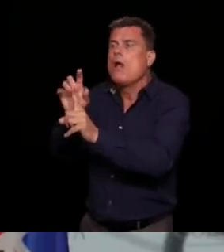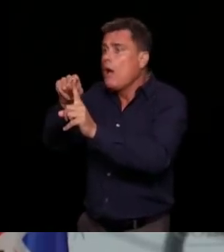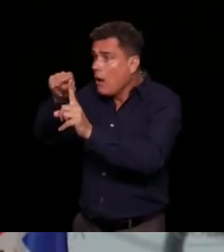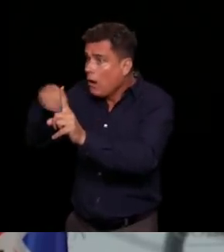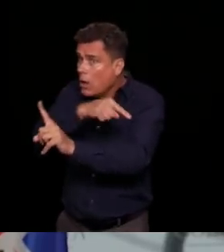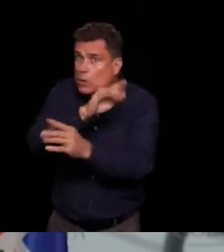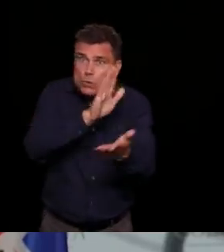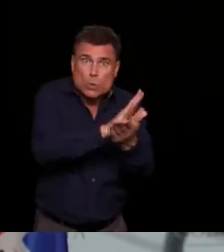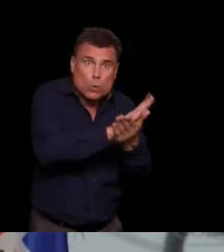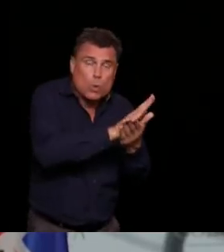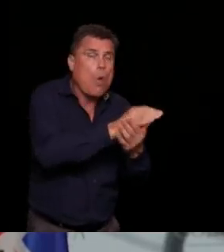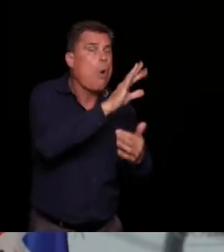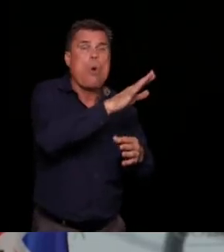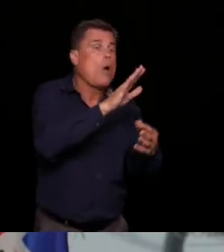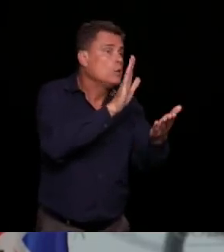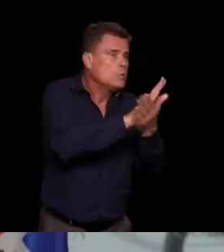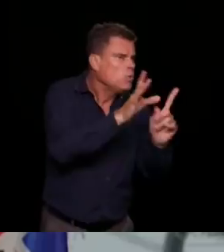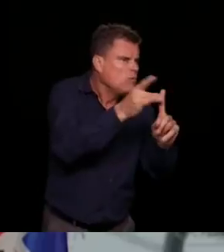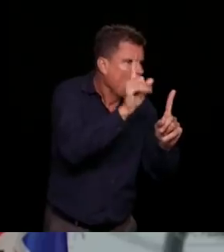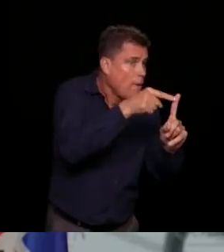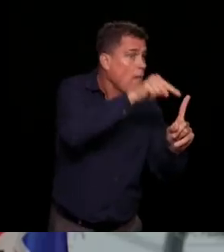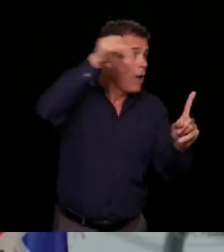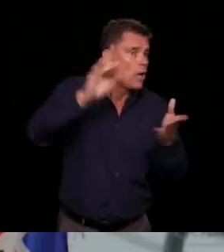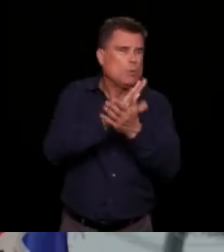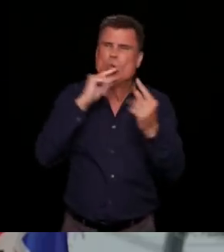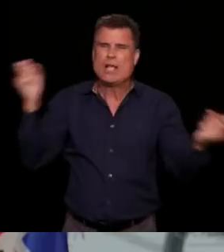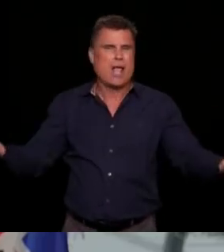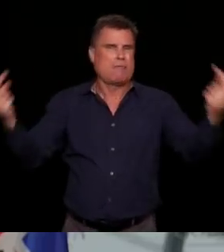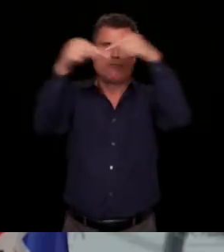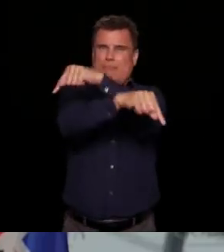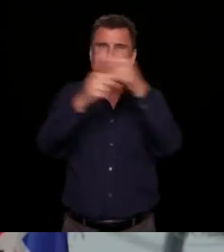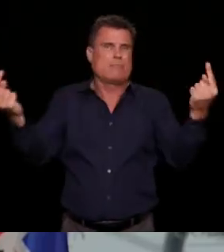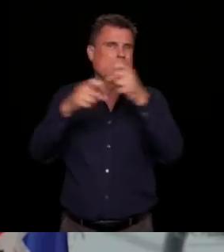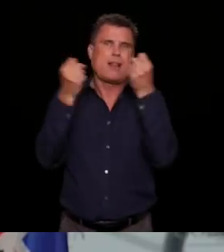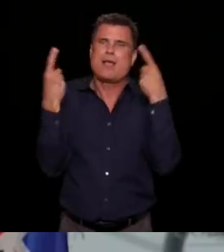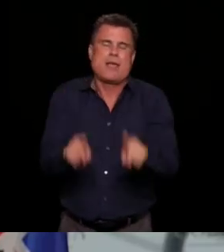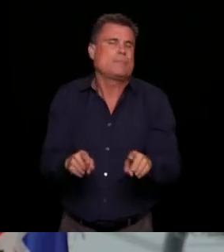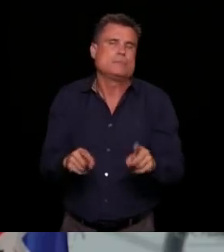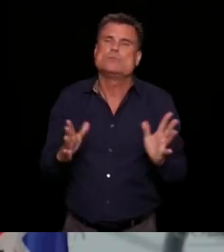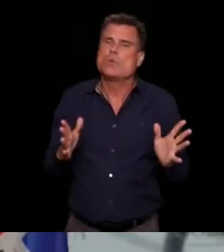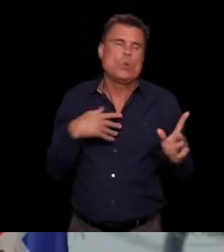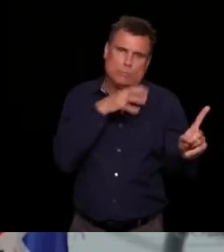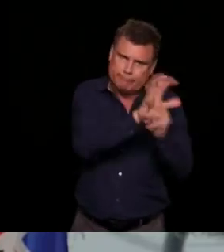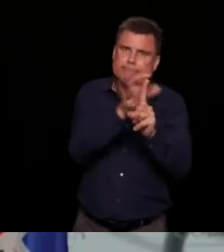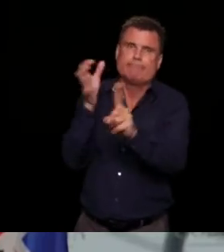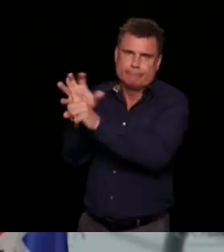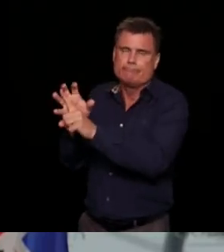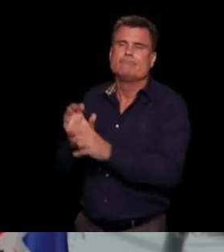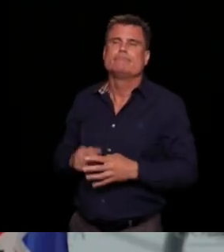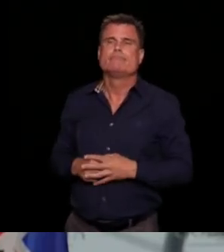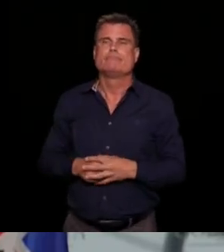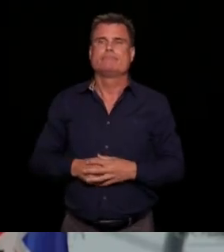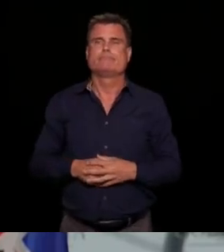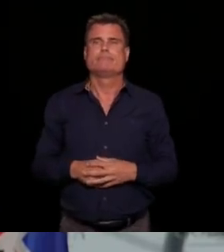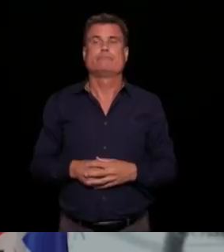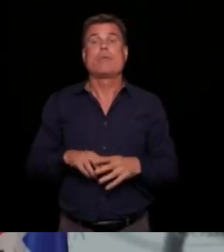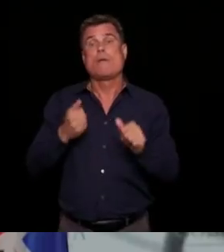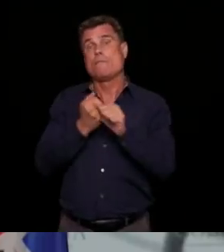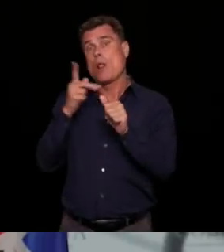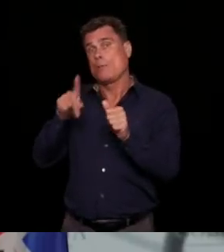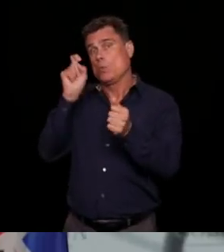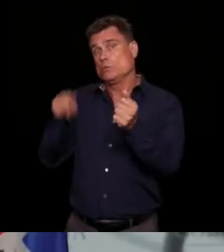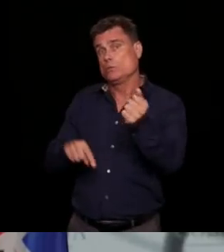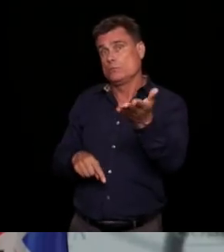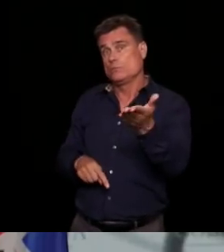Tanya? Please, thank you. I'm wondering if you can elaborate a little more on the outbreak in Fraser Health at the Loblaws. I believe you said it